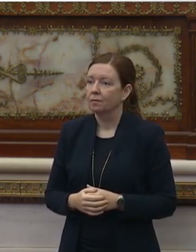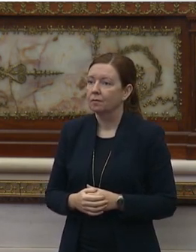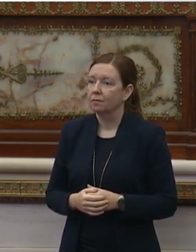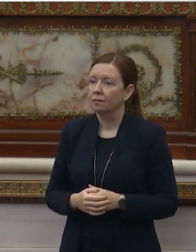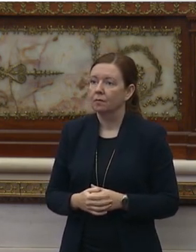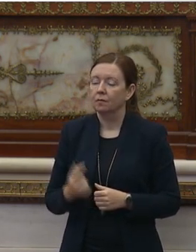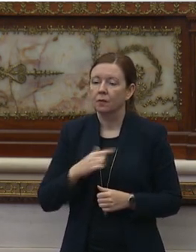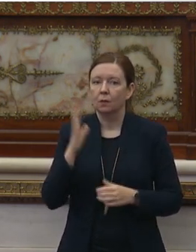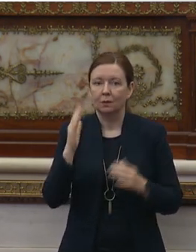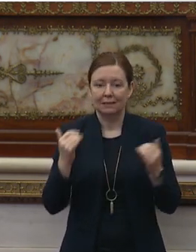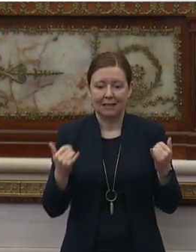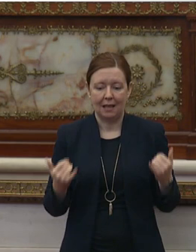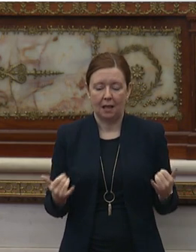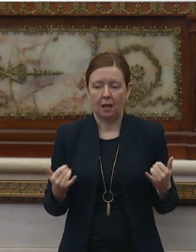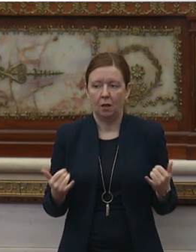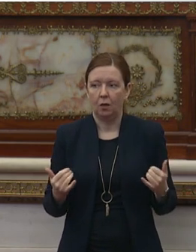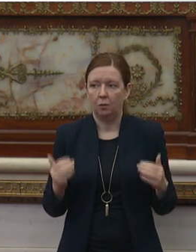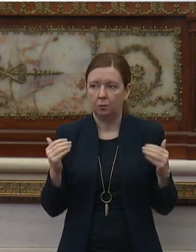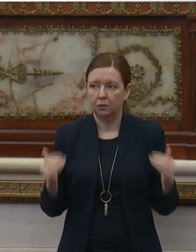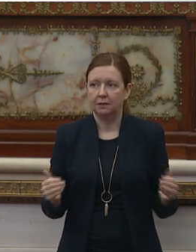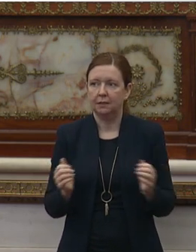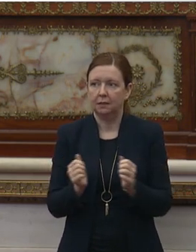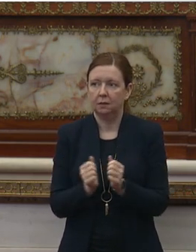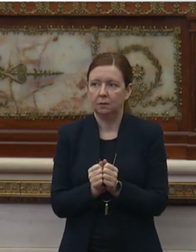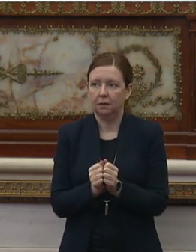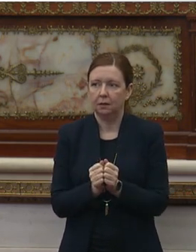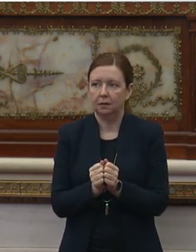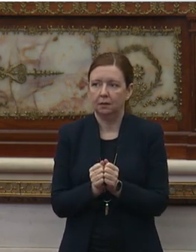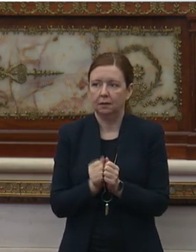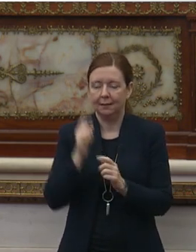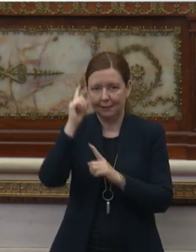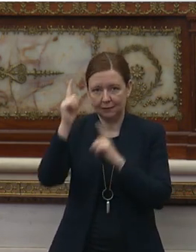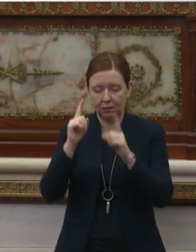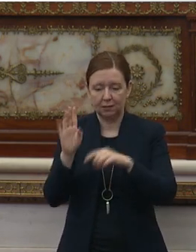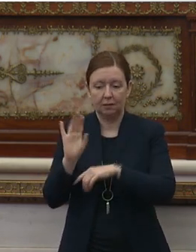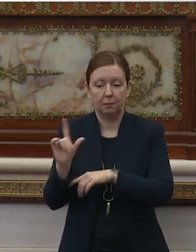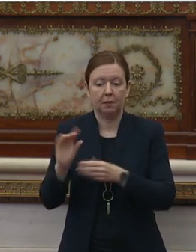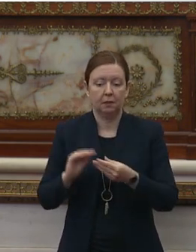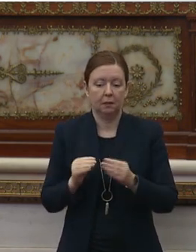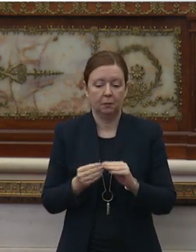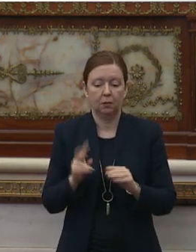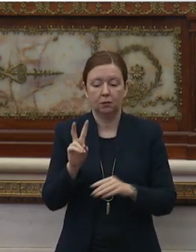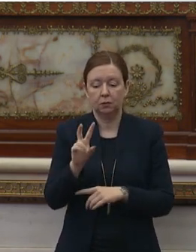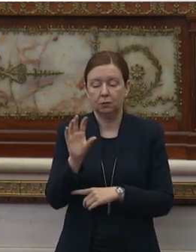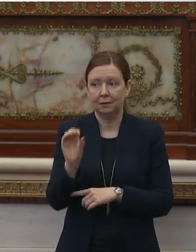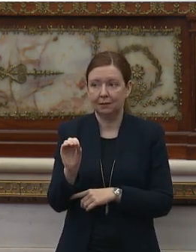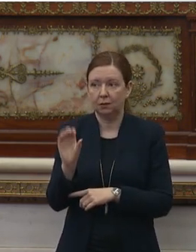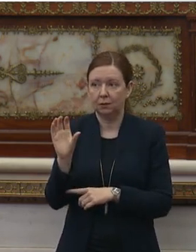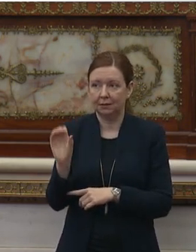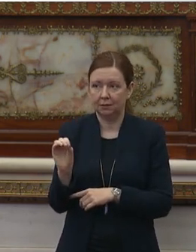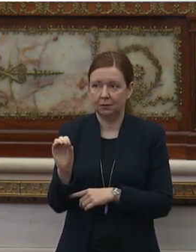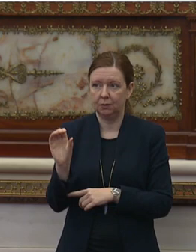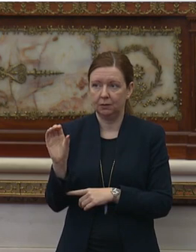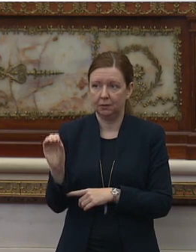We will now proceed to consideration of bill number